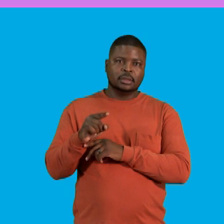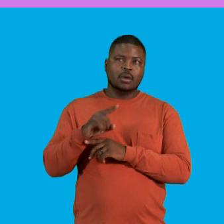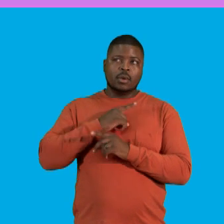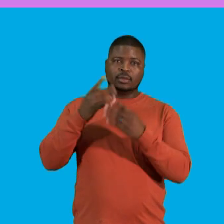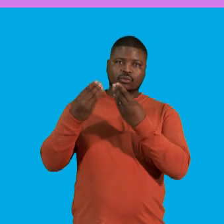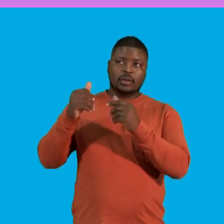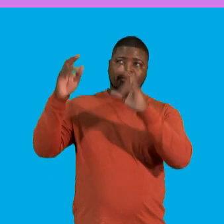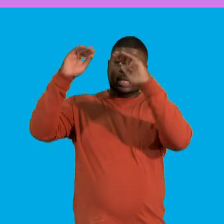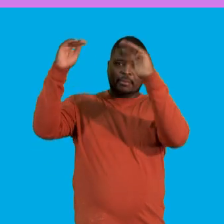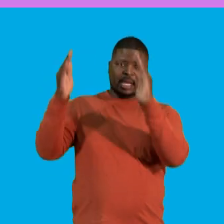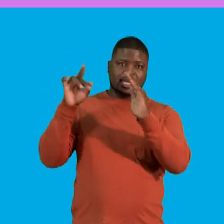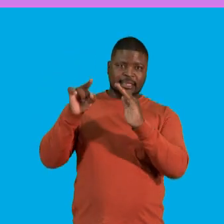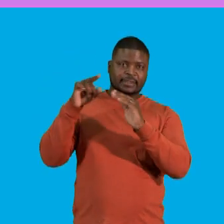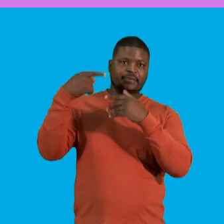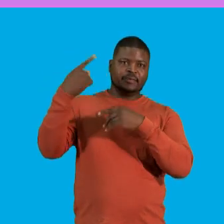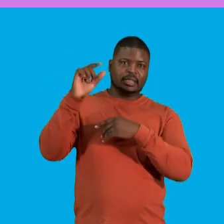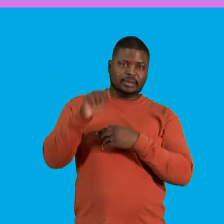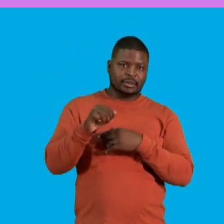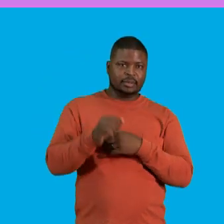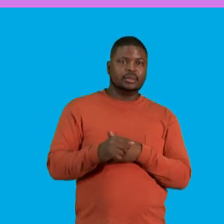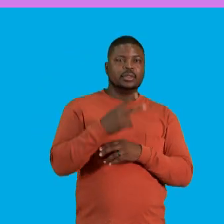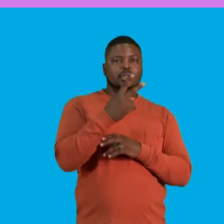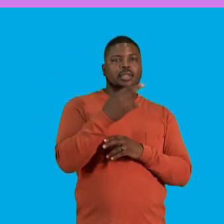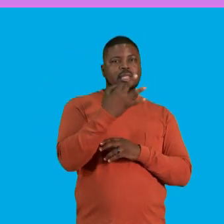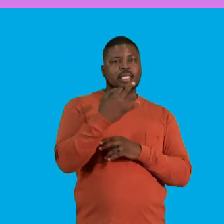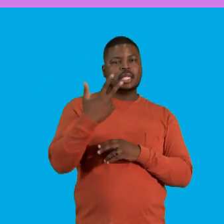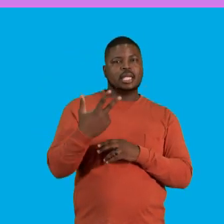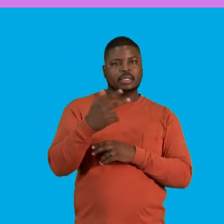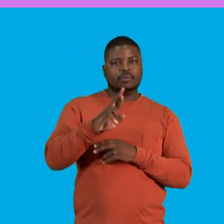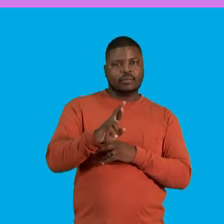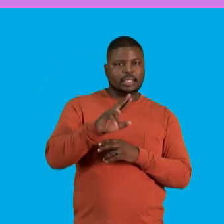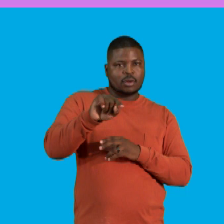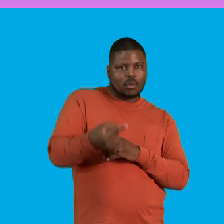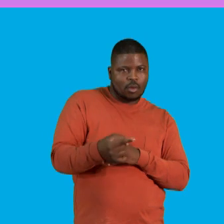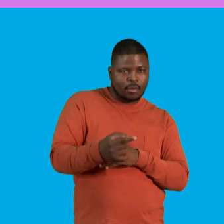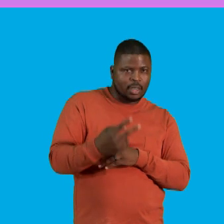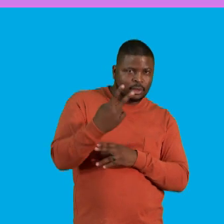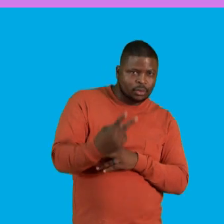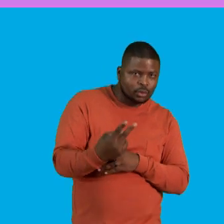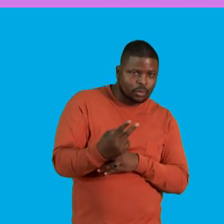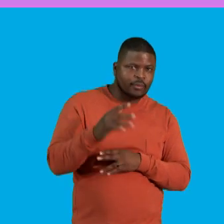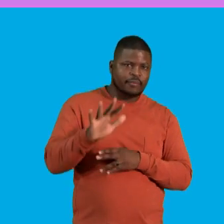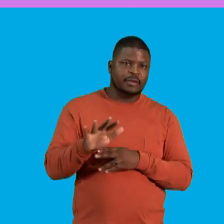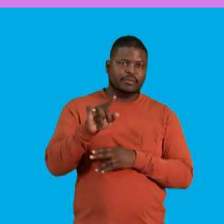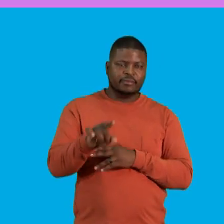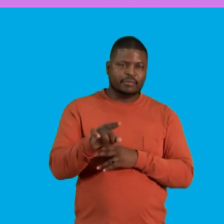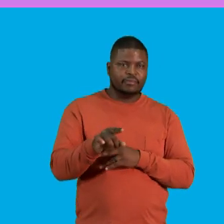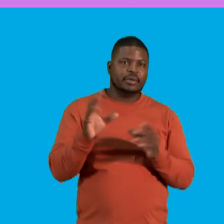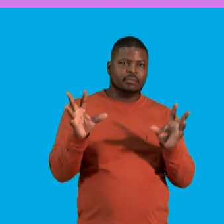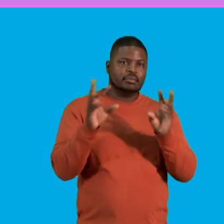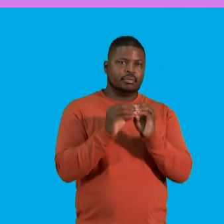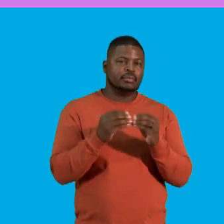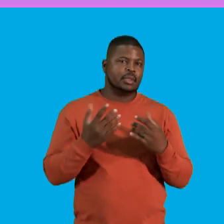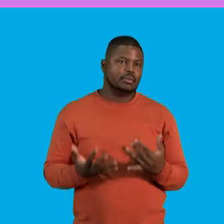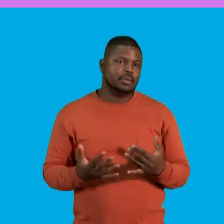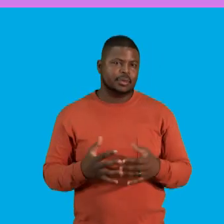we only started with this side. So it gives us 38 Rand 25 cents. So when we add the two, we'll